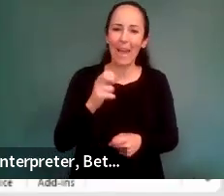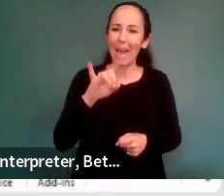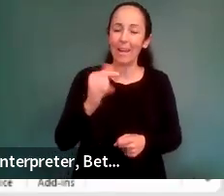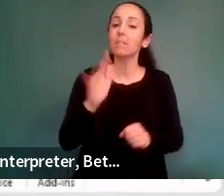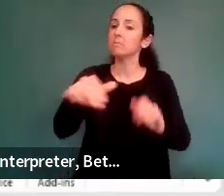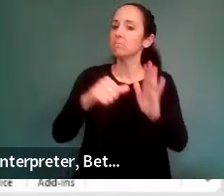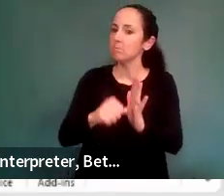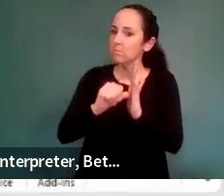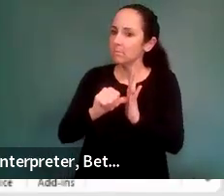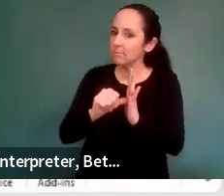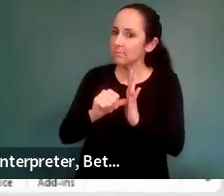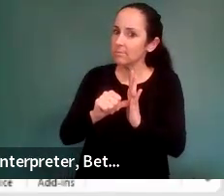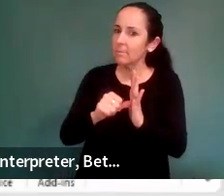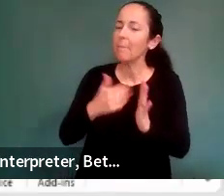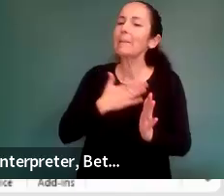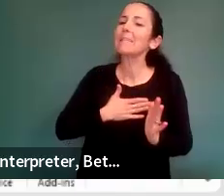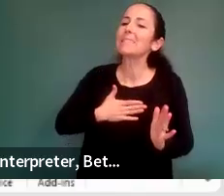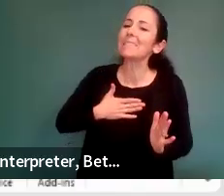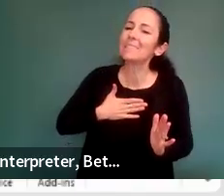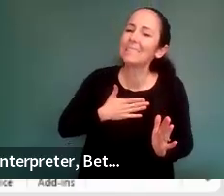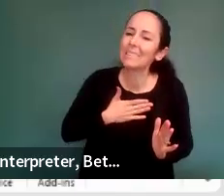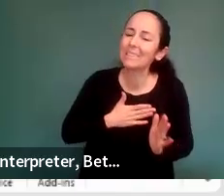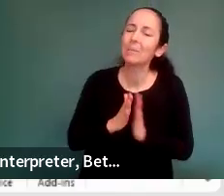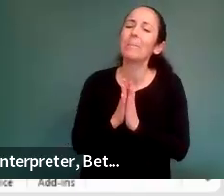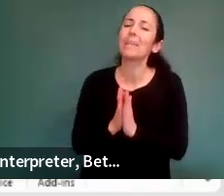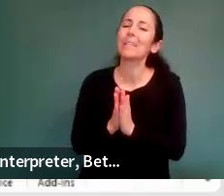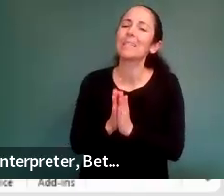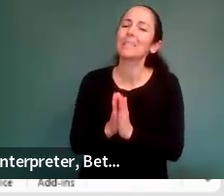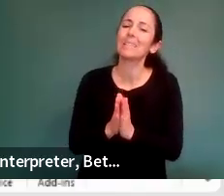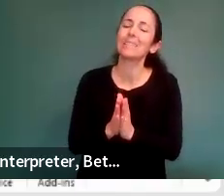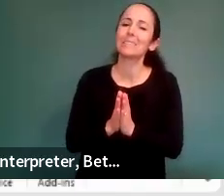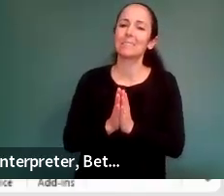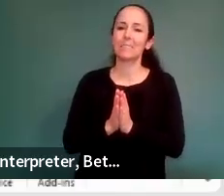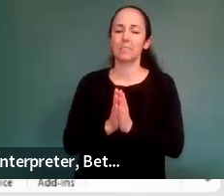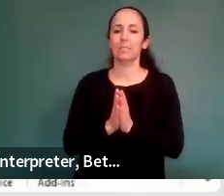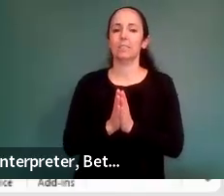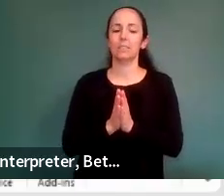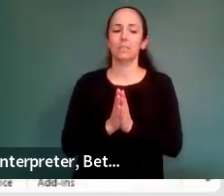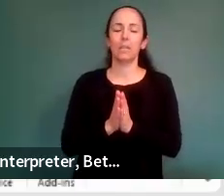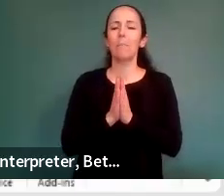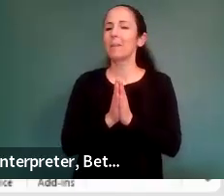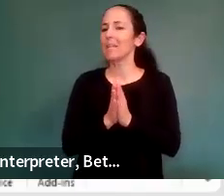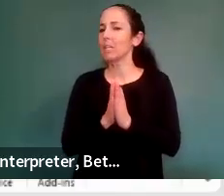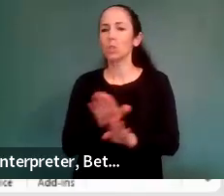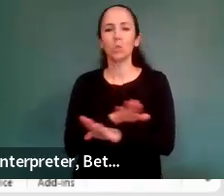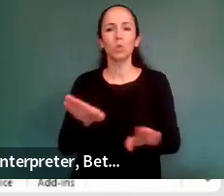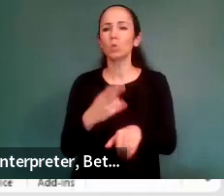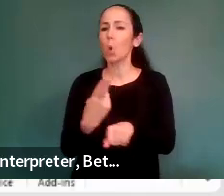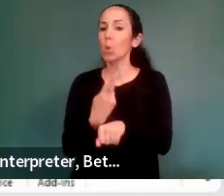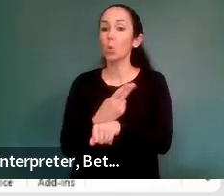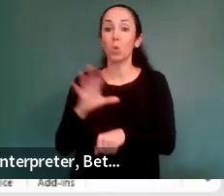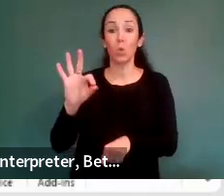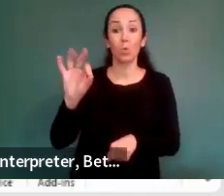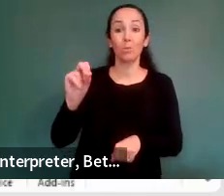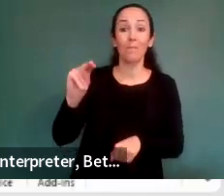this, please, please, please do not use fonts or colors as the only way